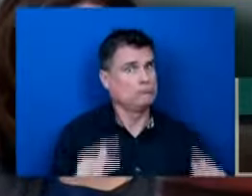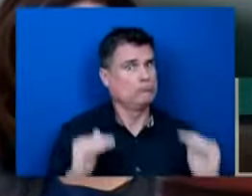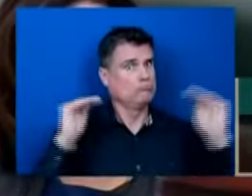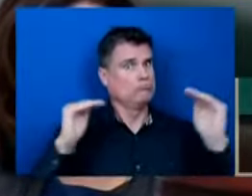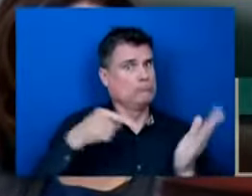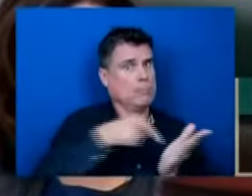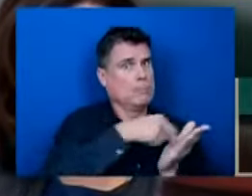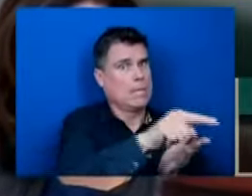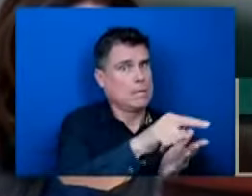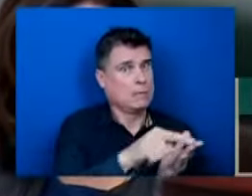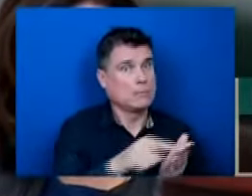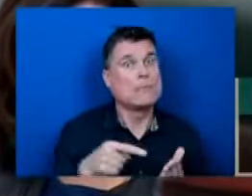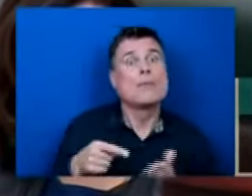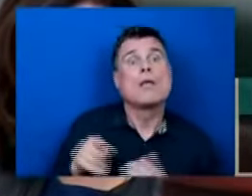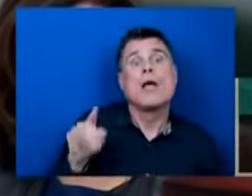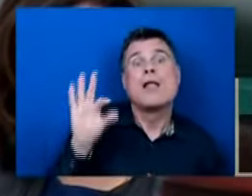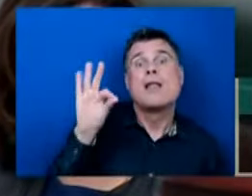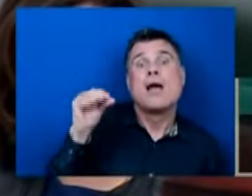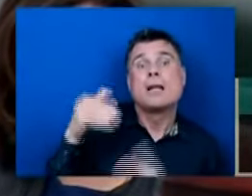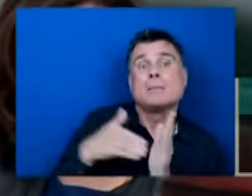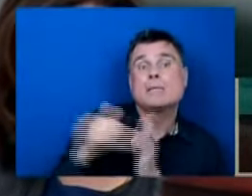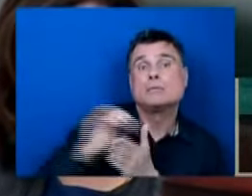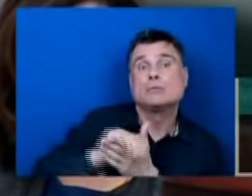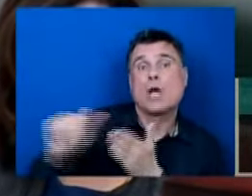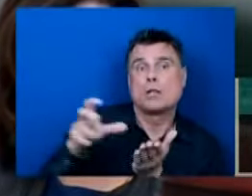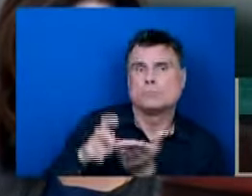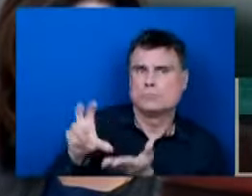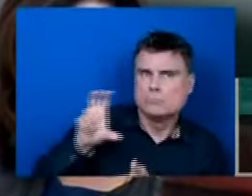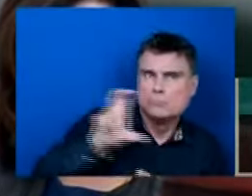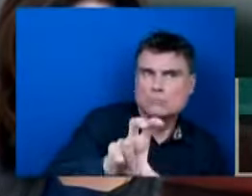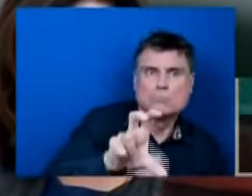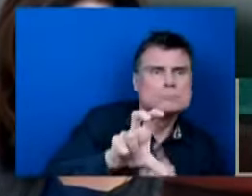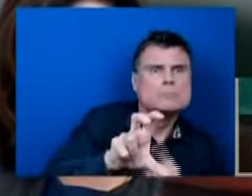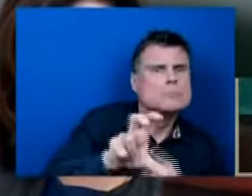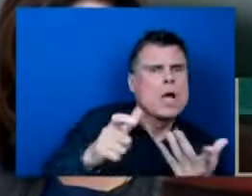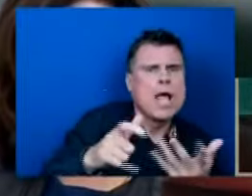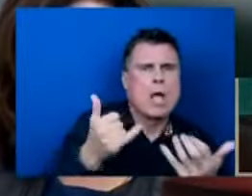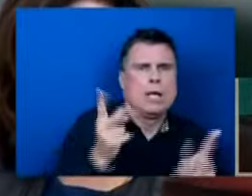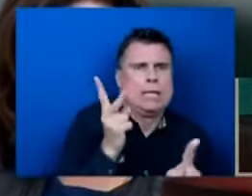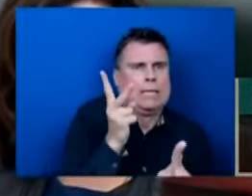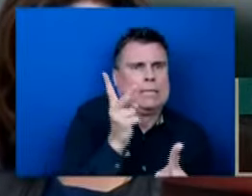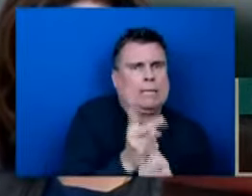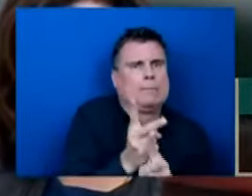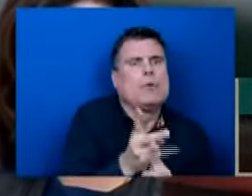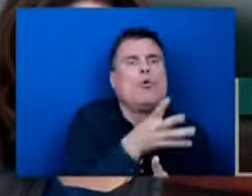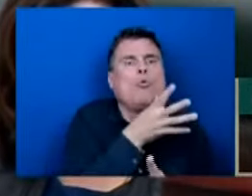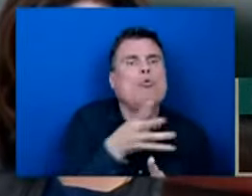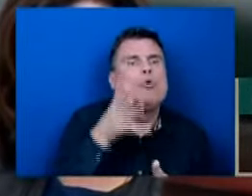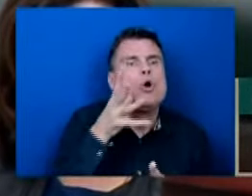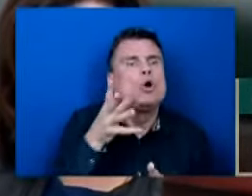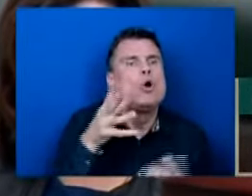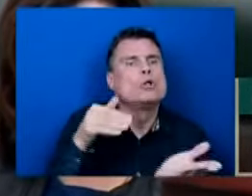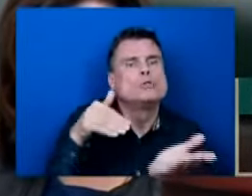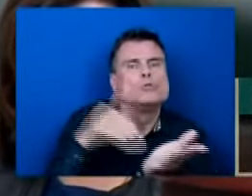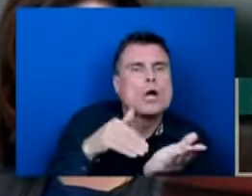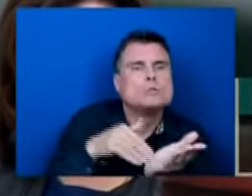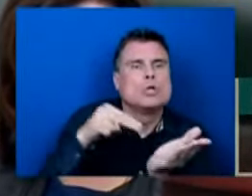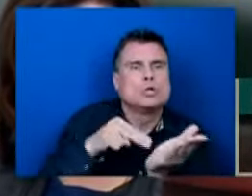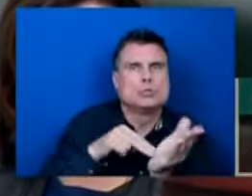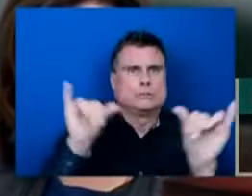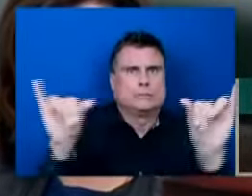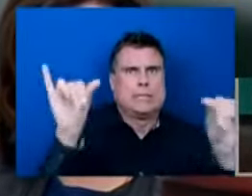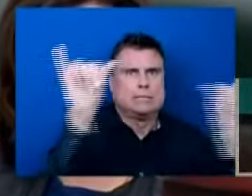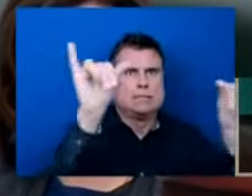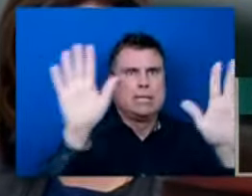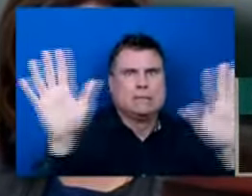physician recruitment and retention. The Rural Education Supplement and Integrated Doctor Experience, or RESIDE,